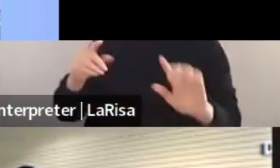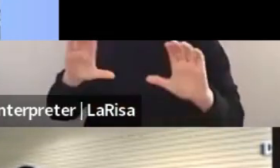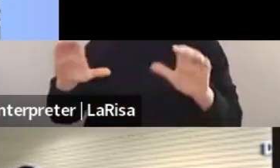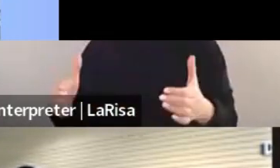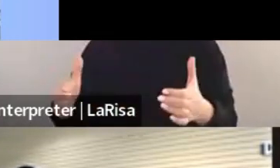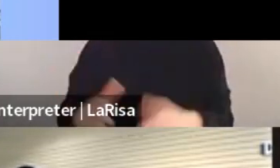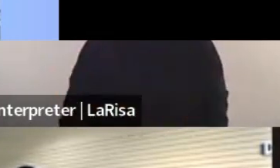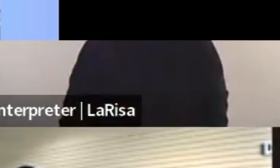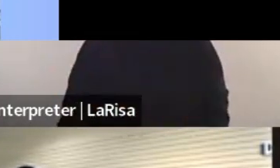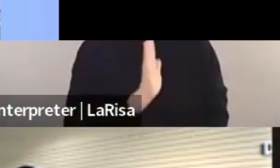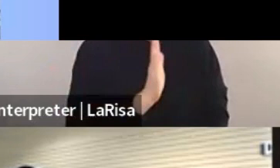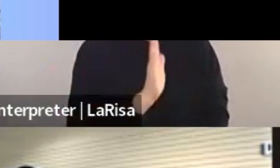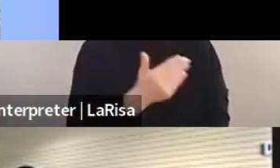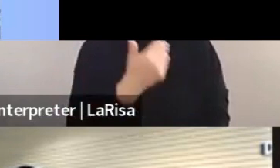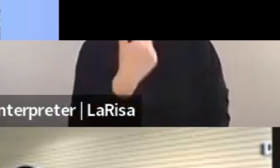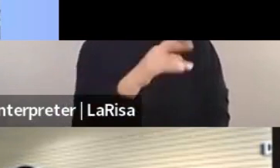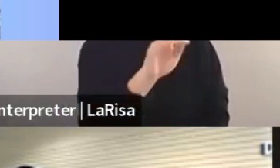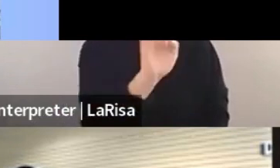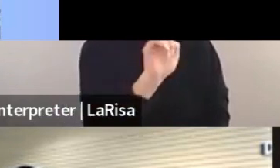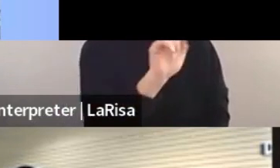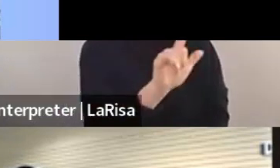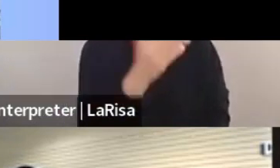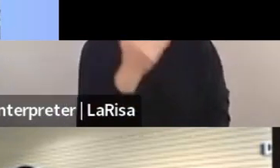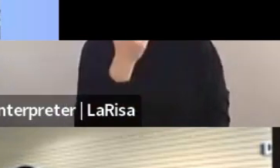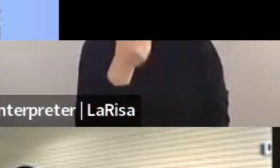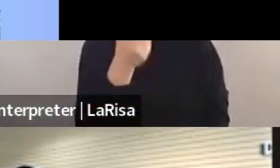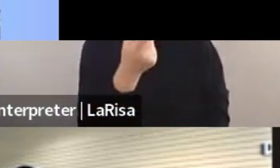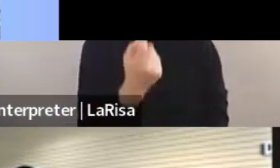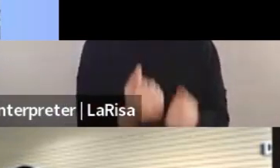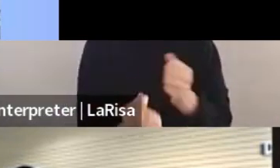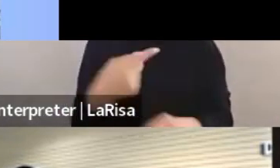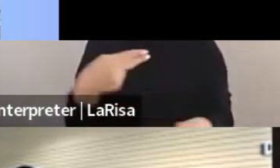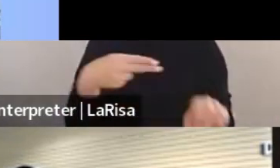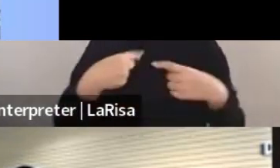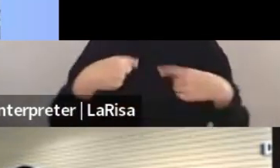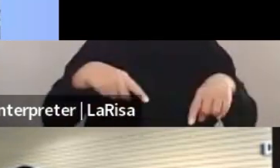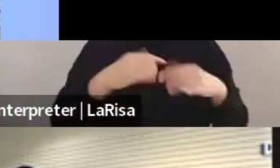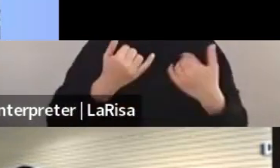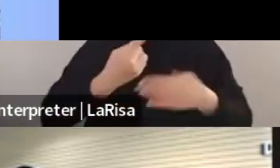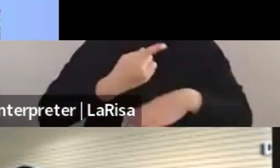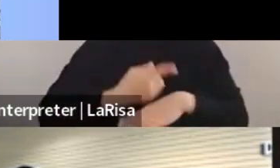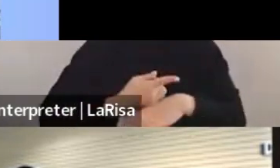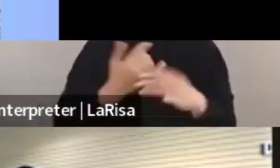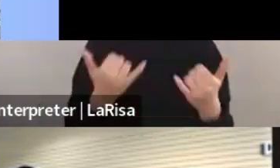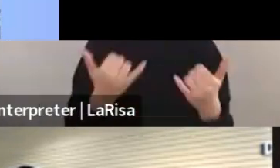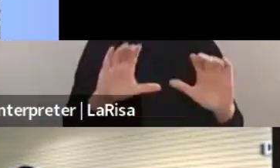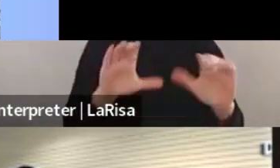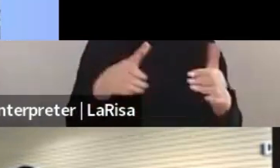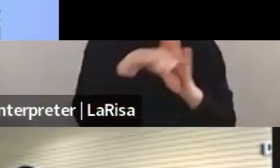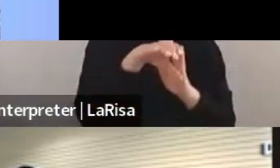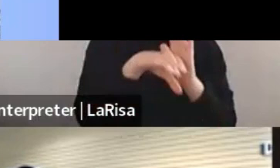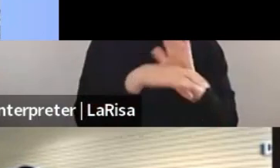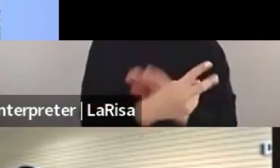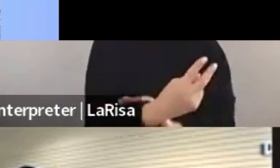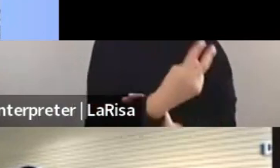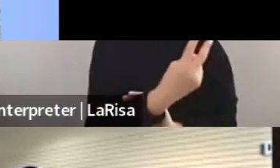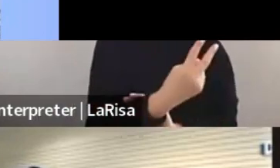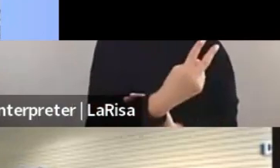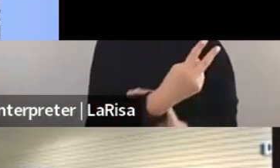Thank you, Rachel, and thank you everyone for joining us today for the second of our 4-course